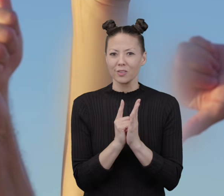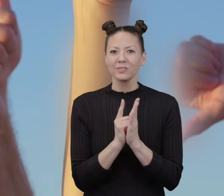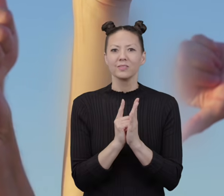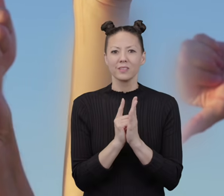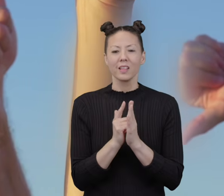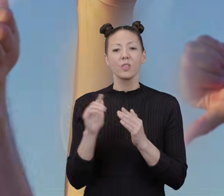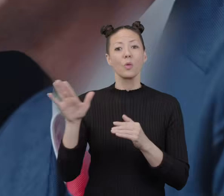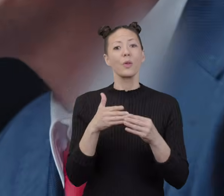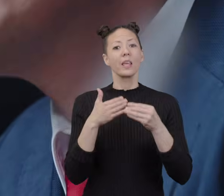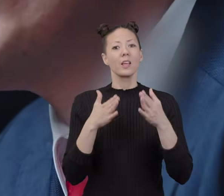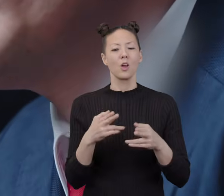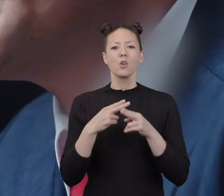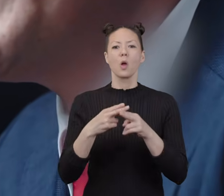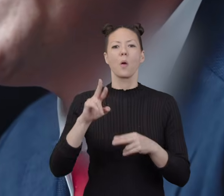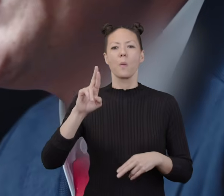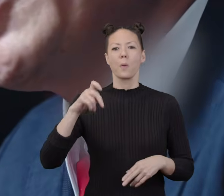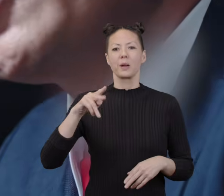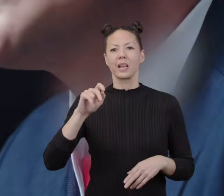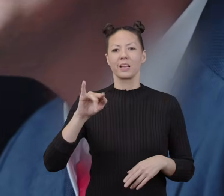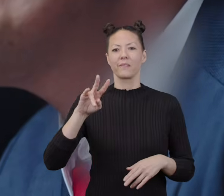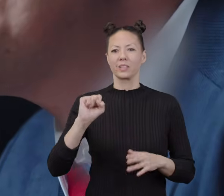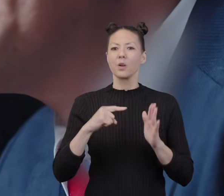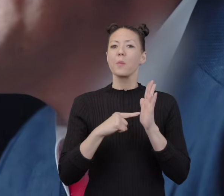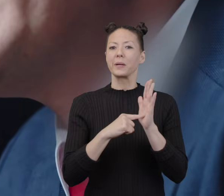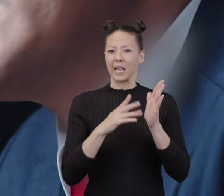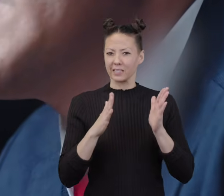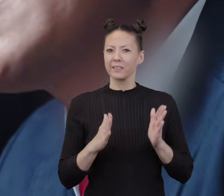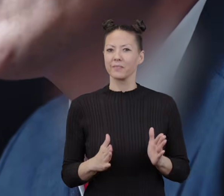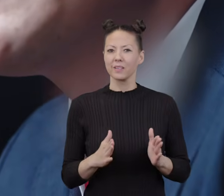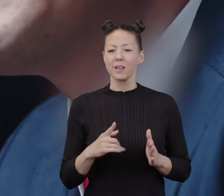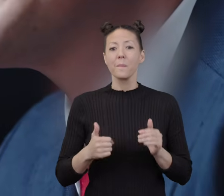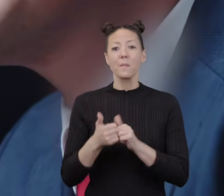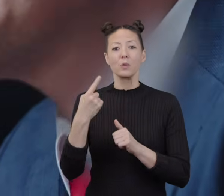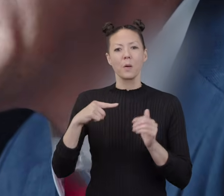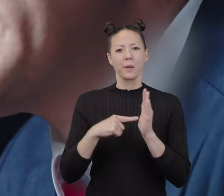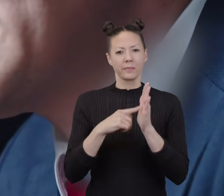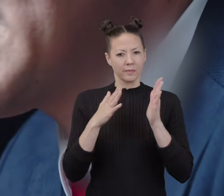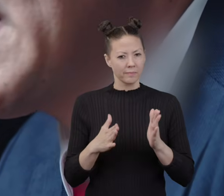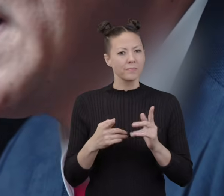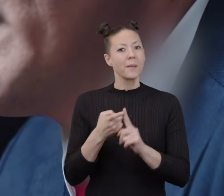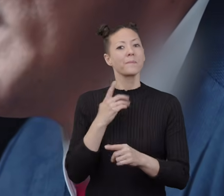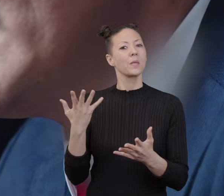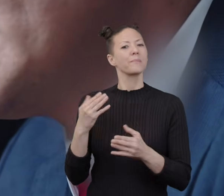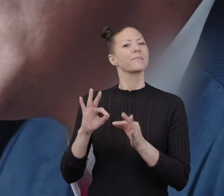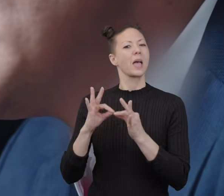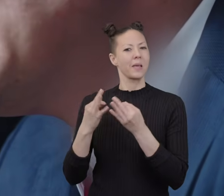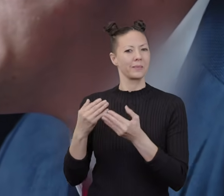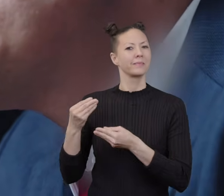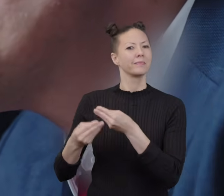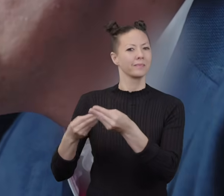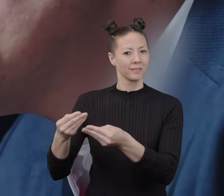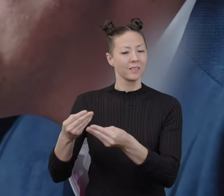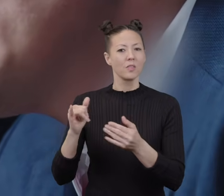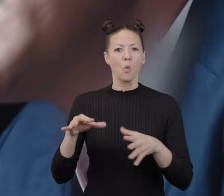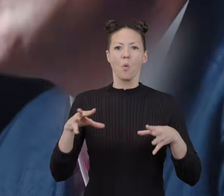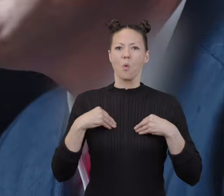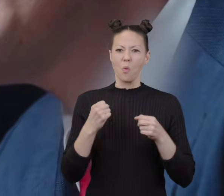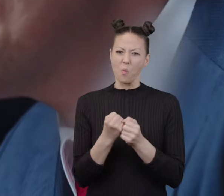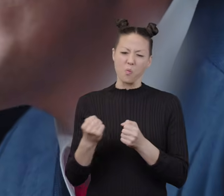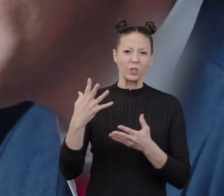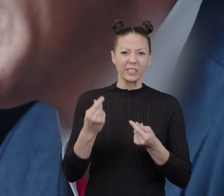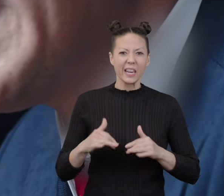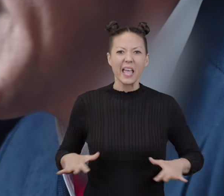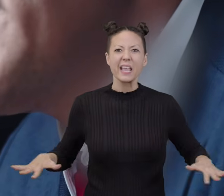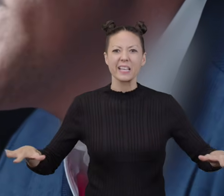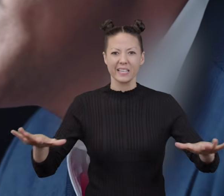their laws. These leaders were called representatives. Most of these representatives came from families that